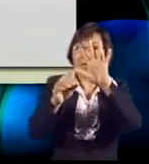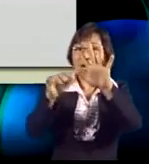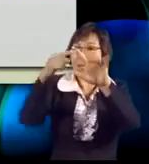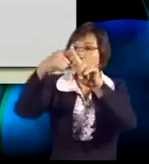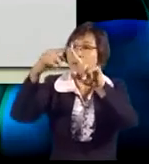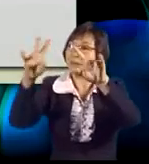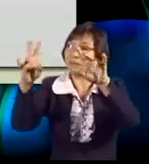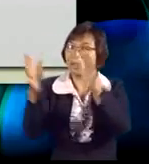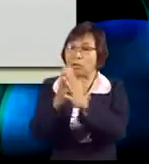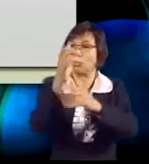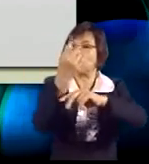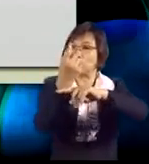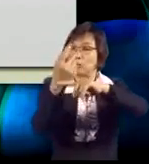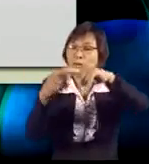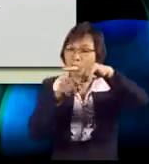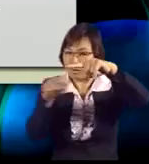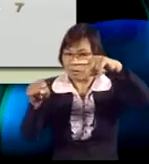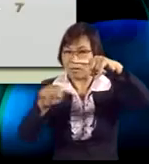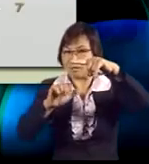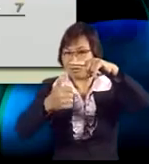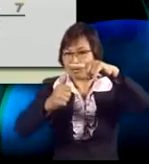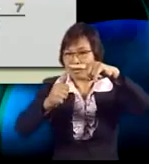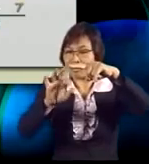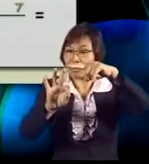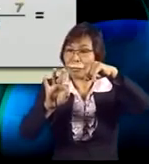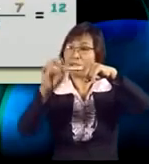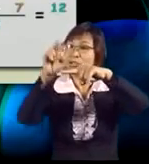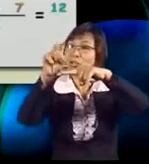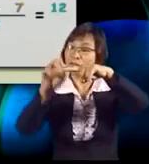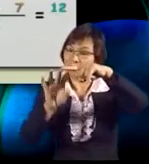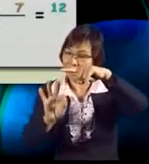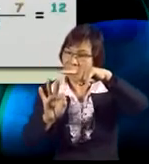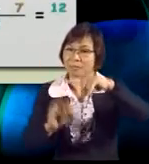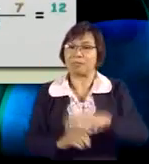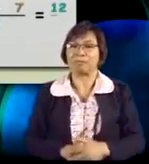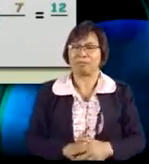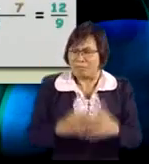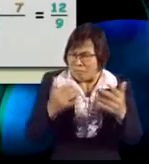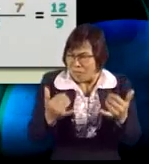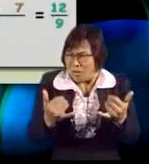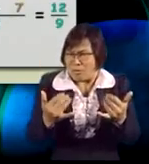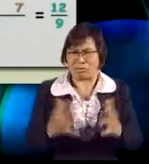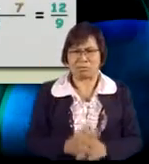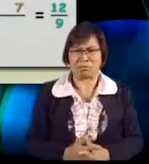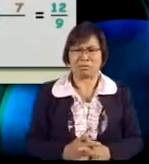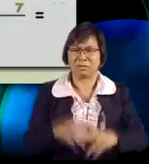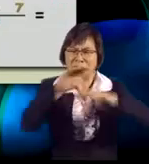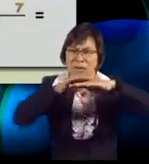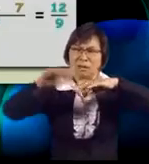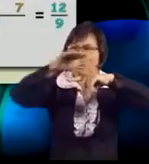numerators together. 5 plus 7 equals 12, giving us 12